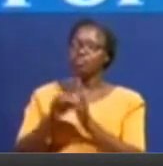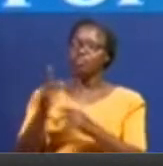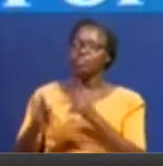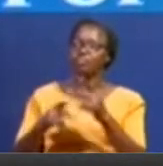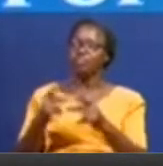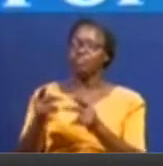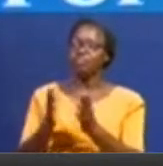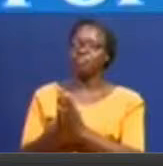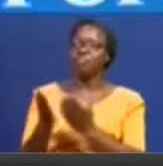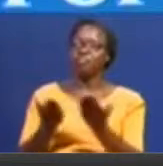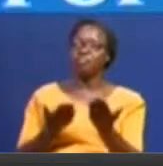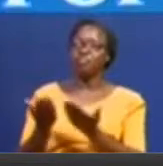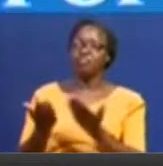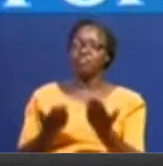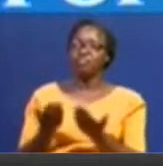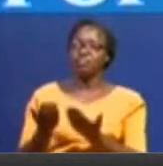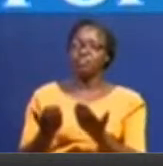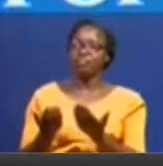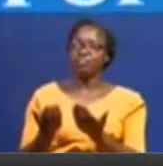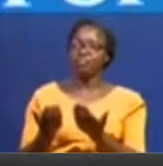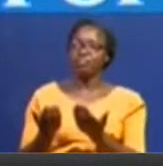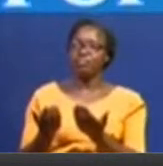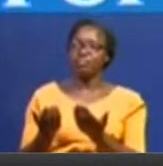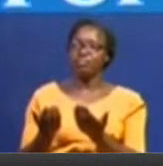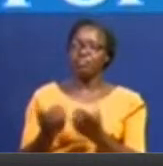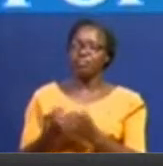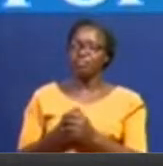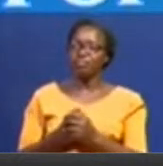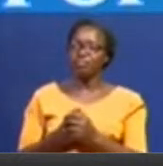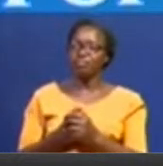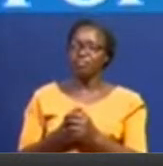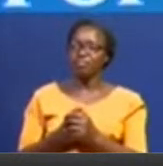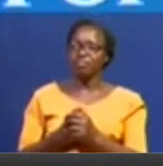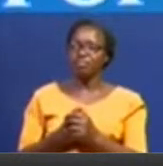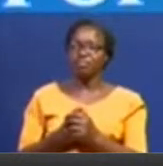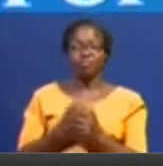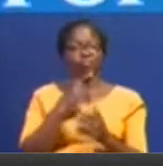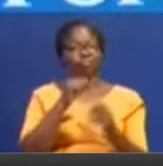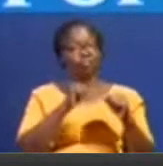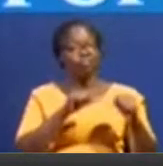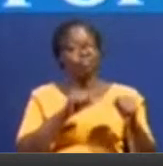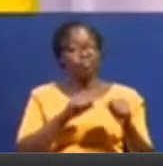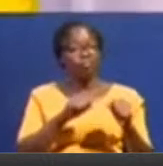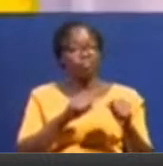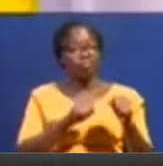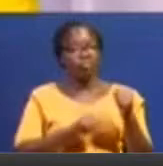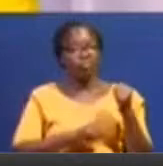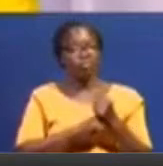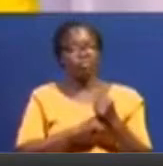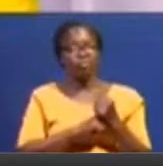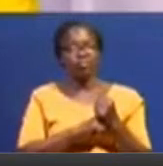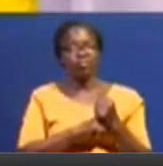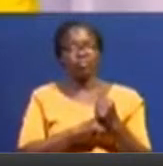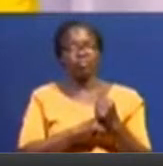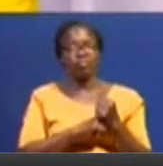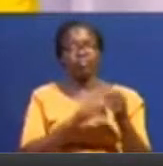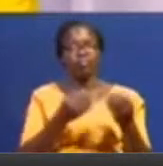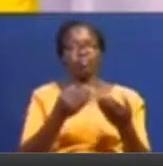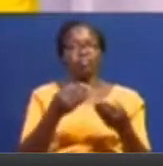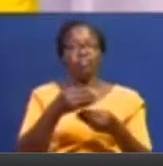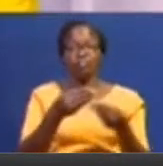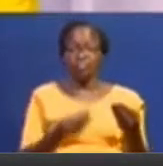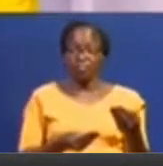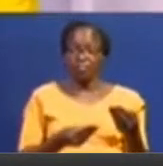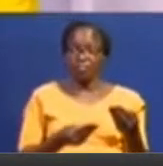It was a business that we were doing off the legal business. So you agreed to guarantee by placing a check?